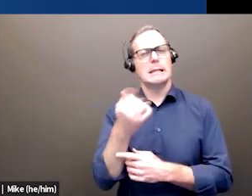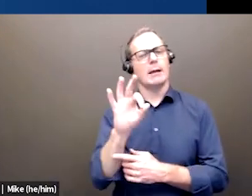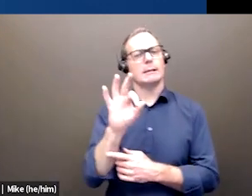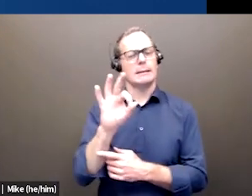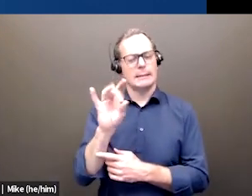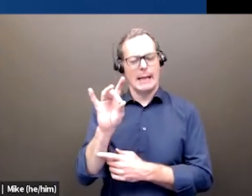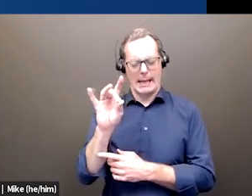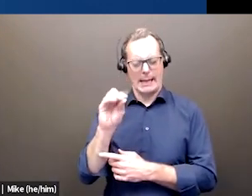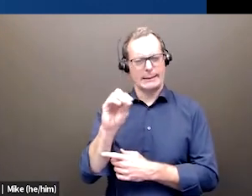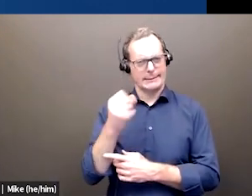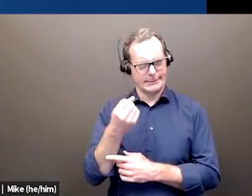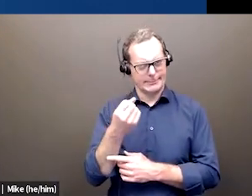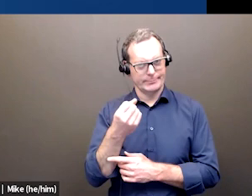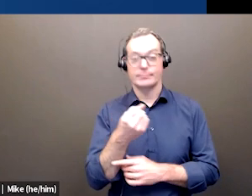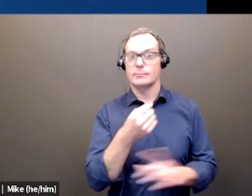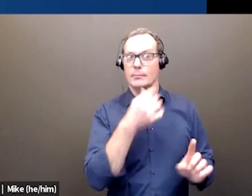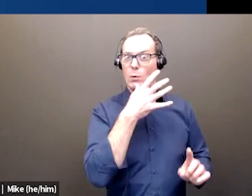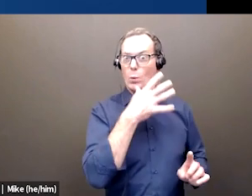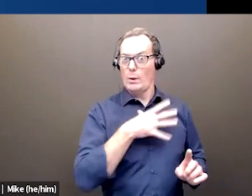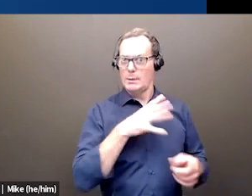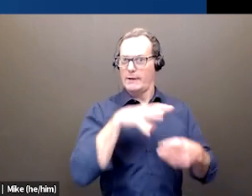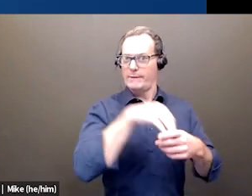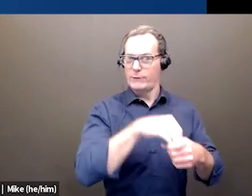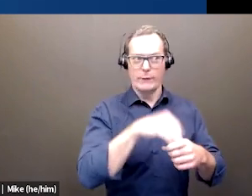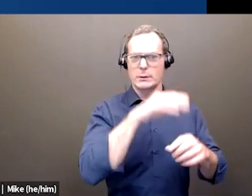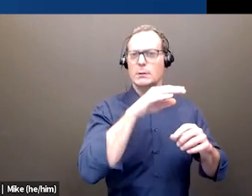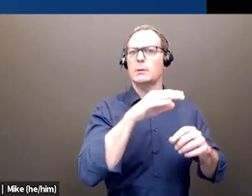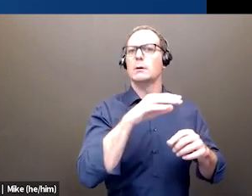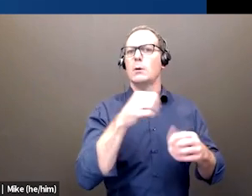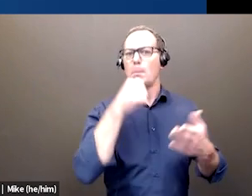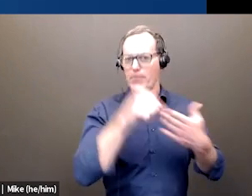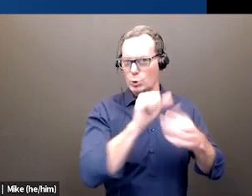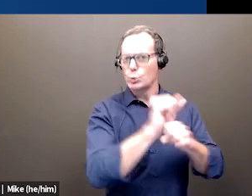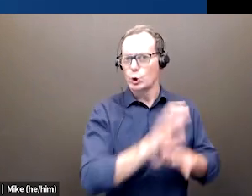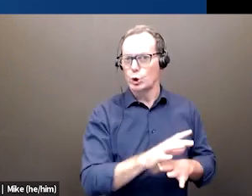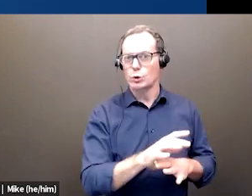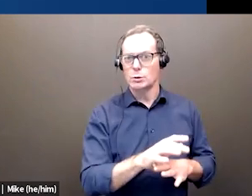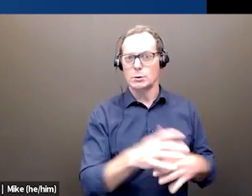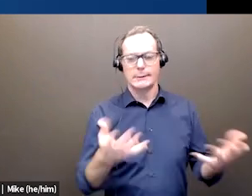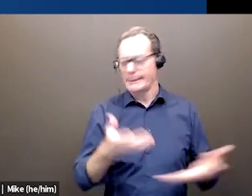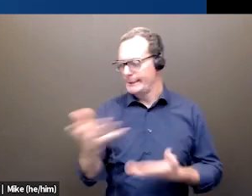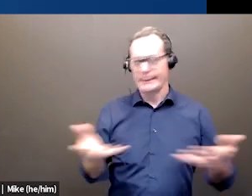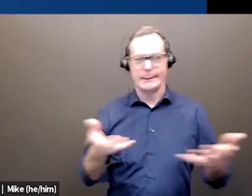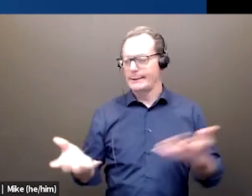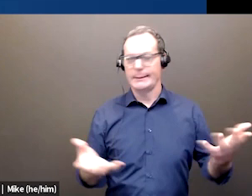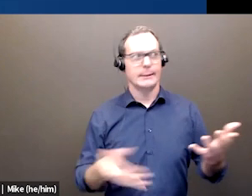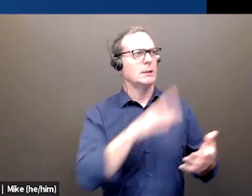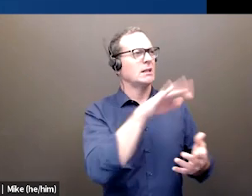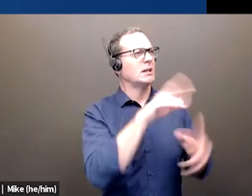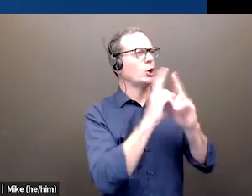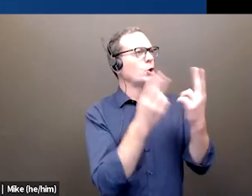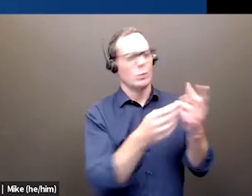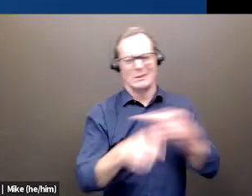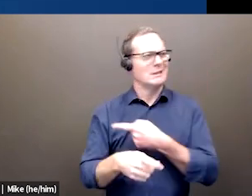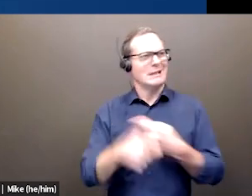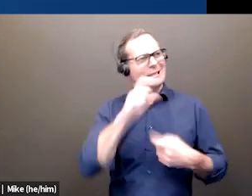women postal workers began to make childcare an issue for their union, and they wanted their union to make it an issue for